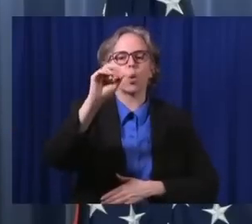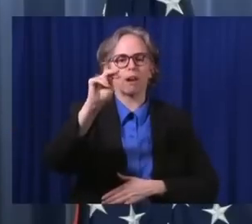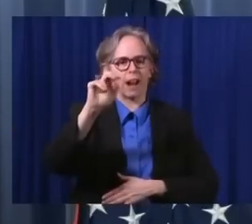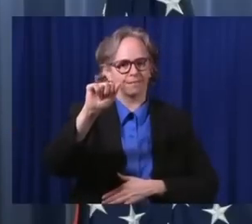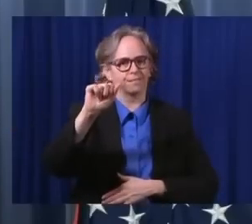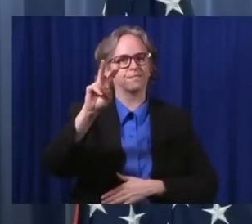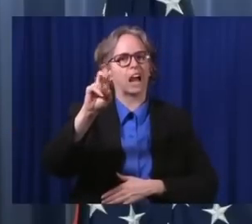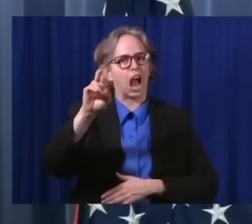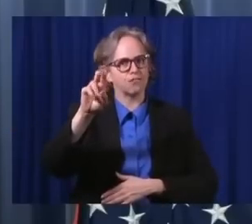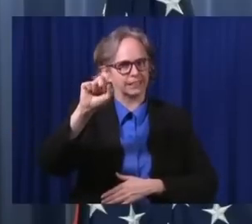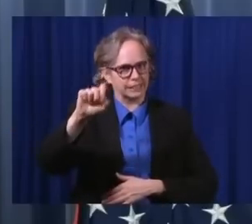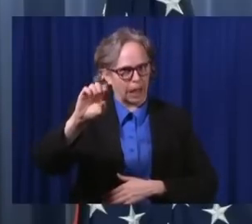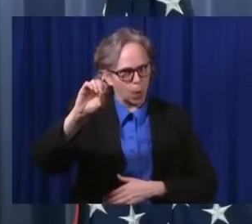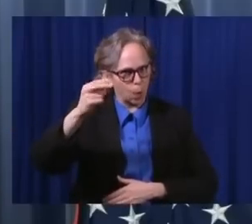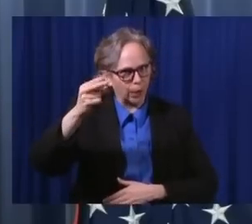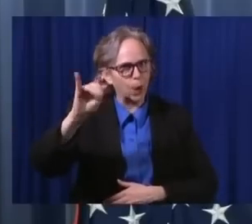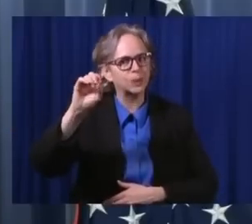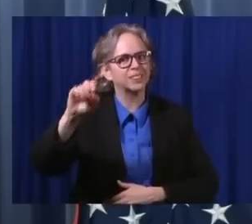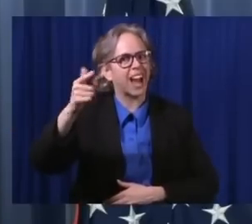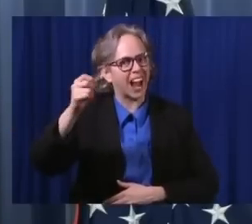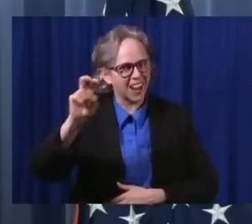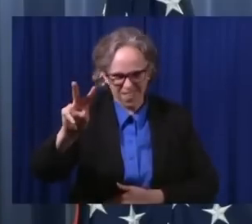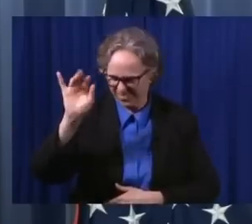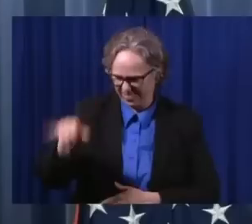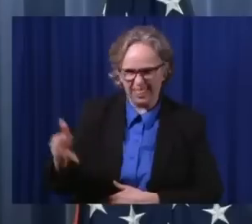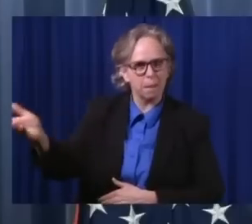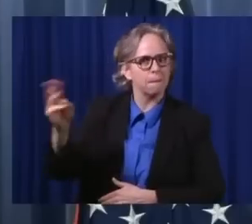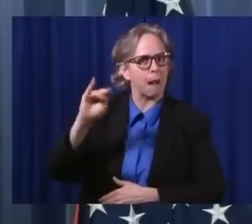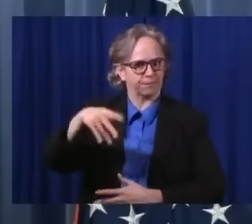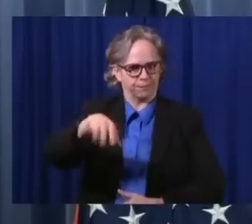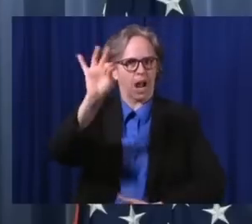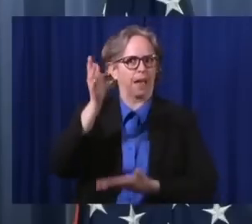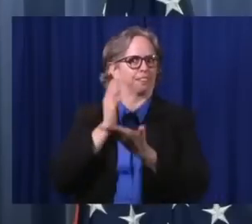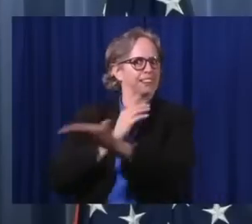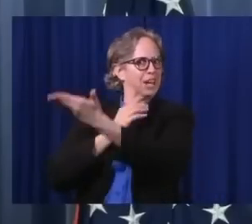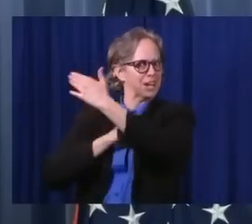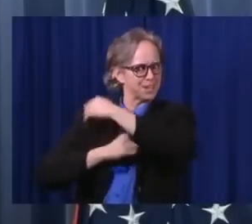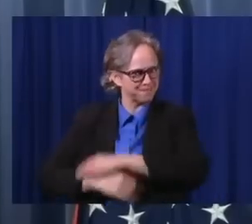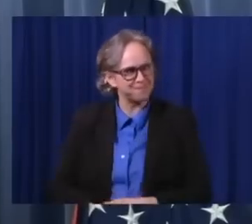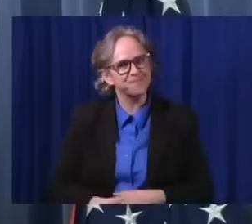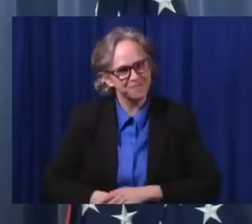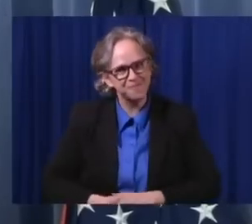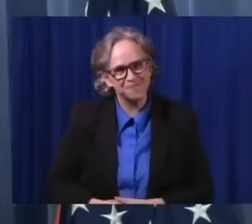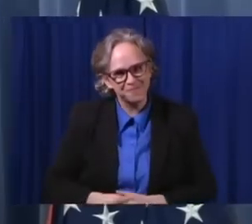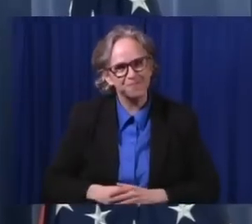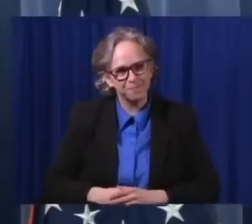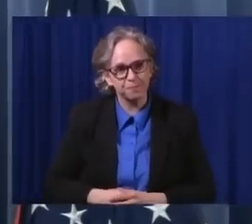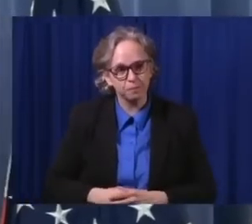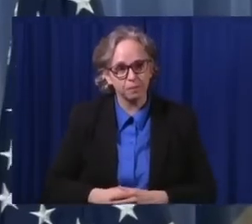coronavirus.ohio.gov. We've also talked this morning again